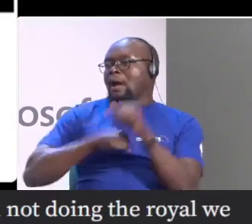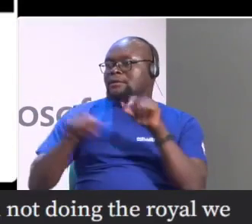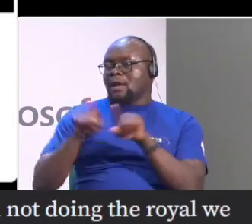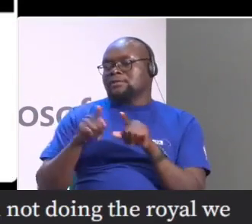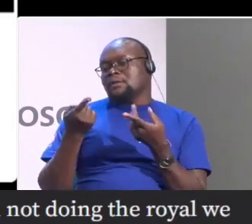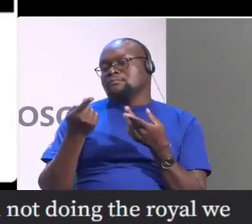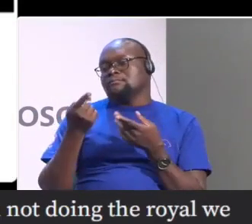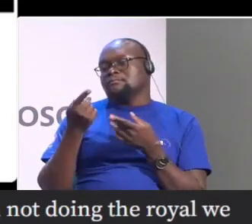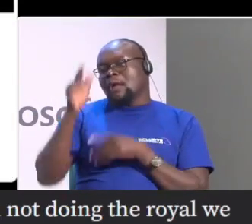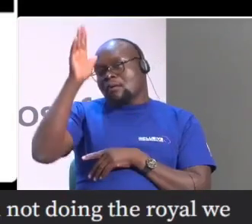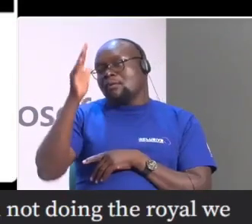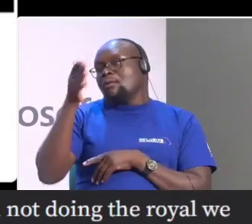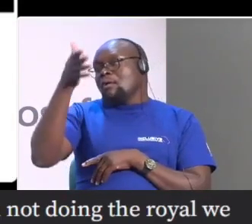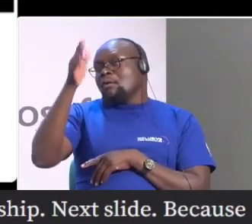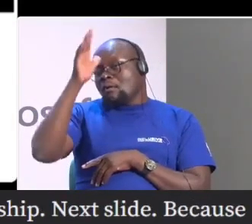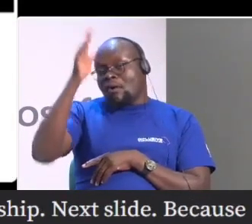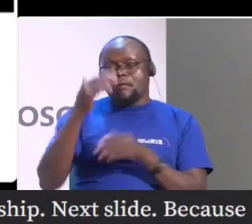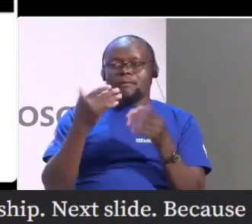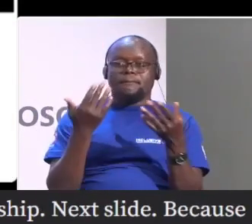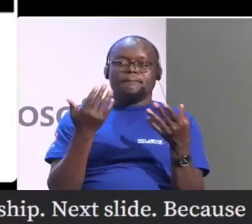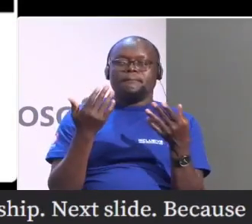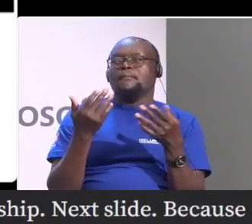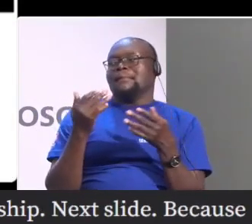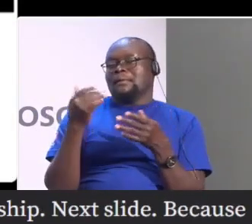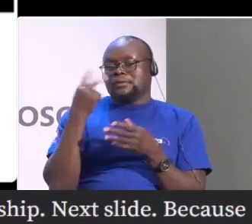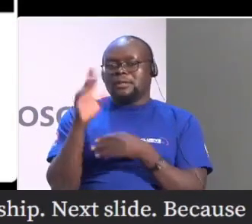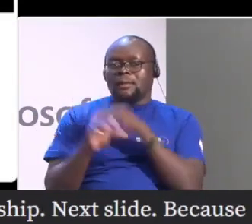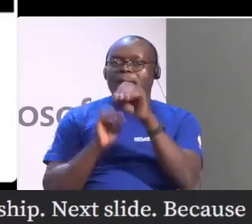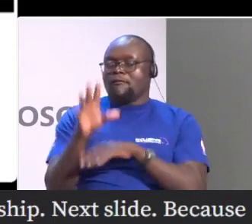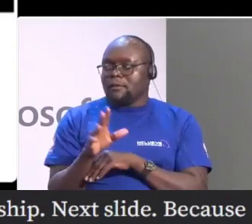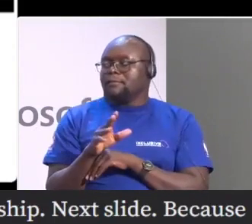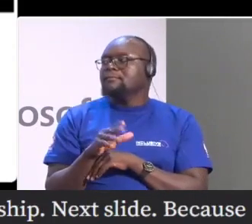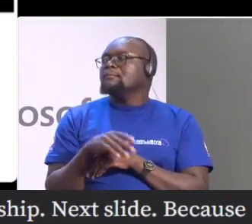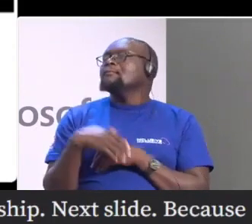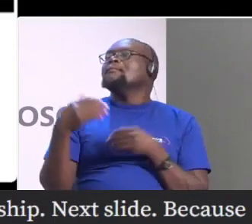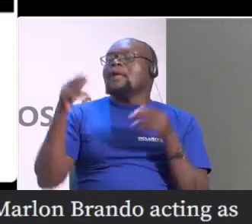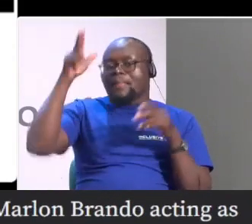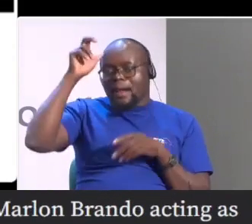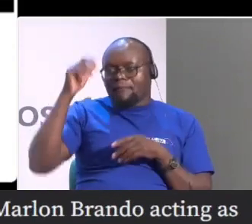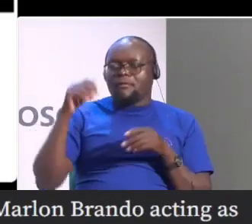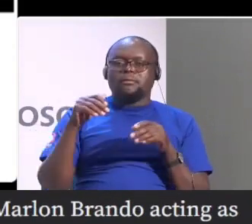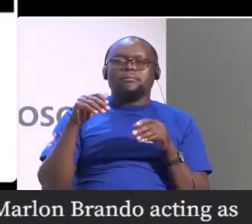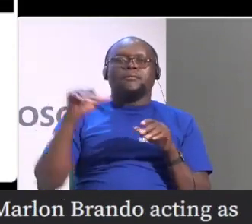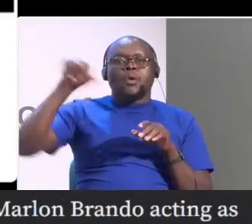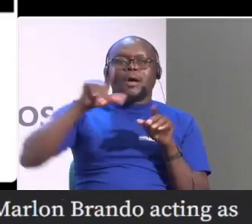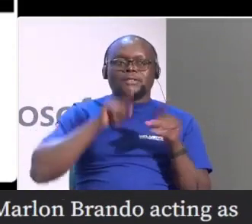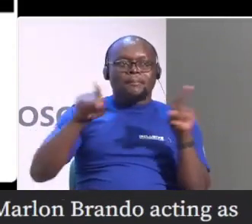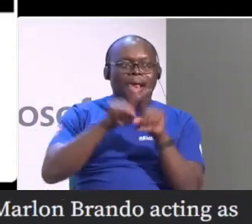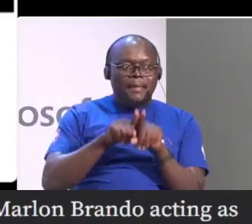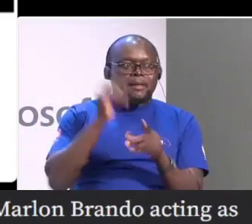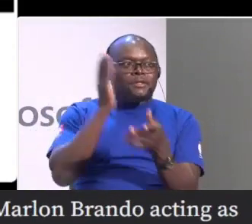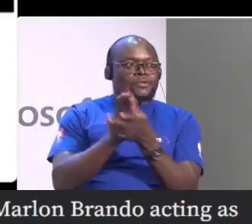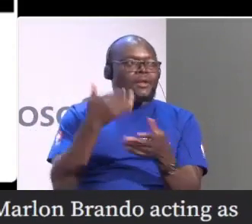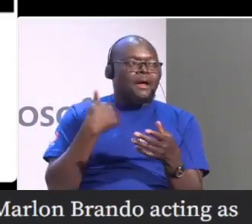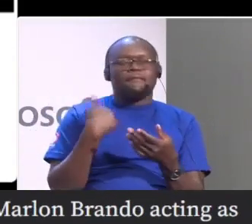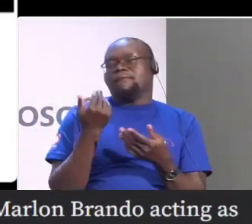that movie. And below him is an even scarier character, Meryl Streep in The Devil's Wears Prada. And I actually had a